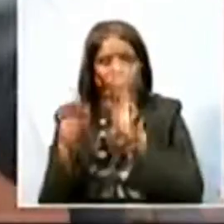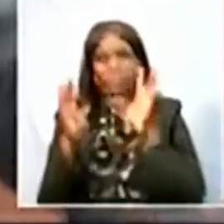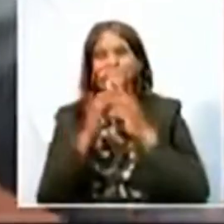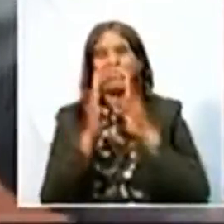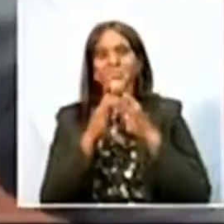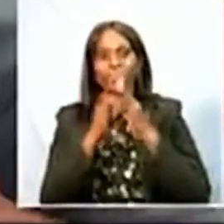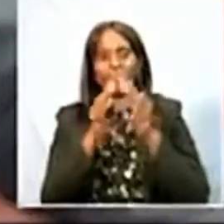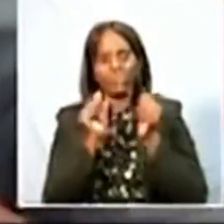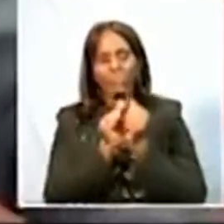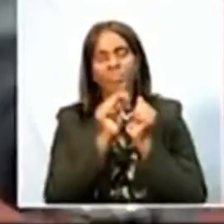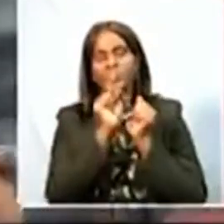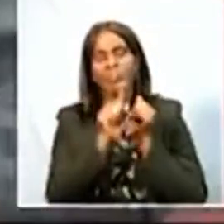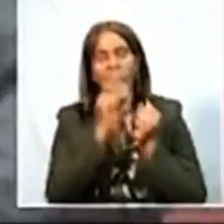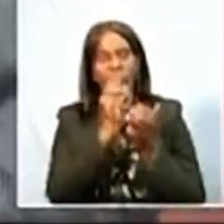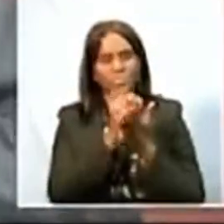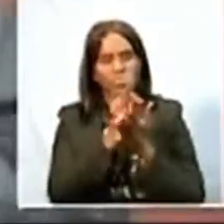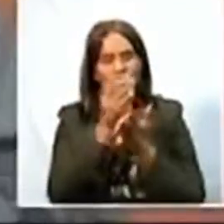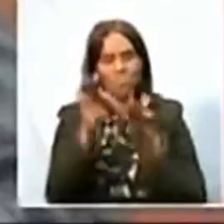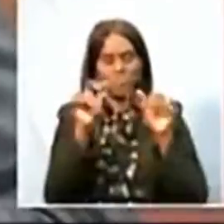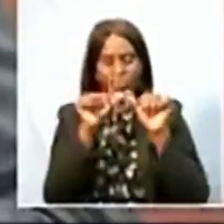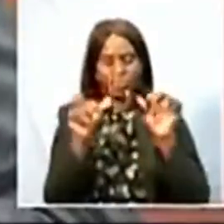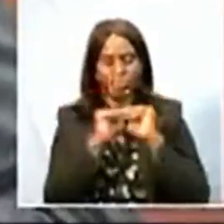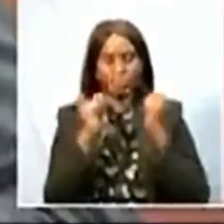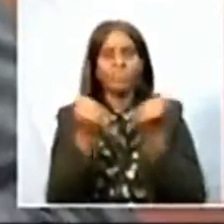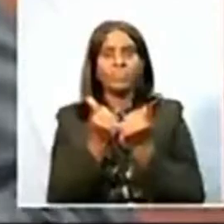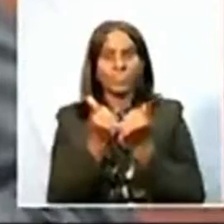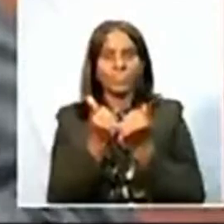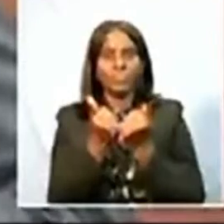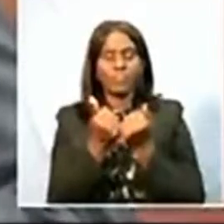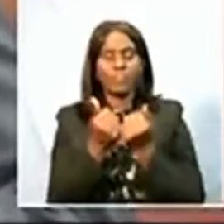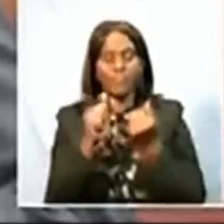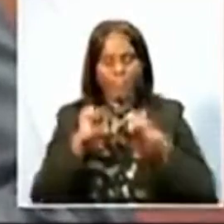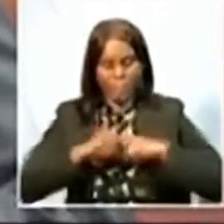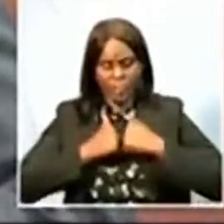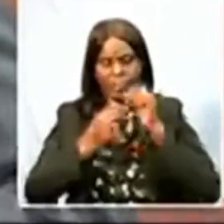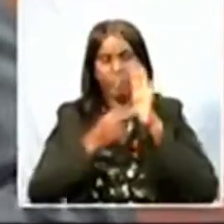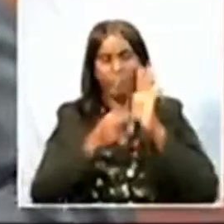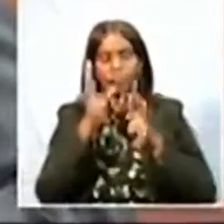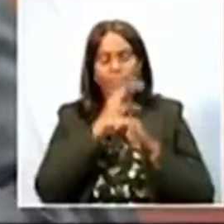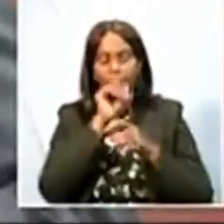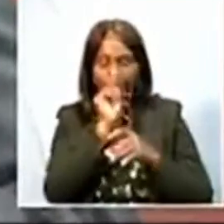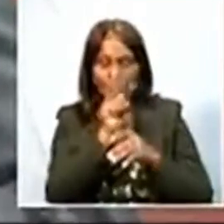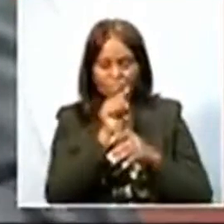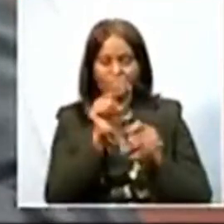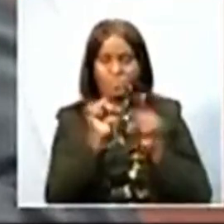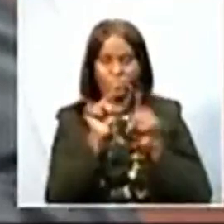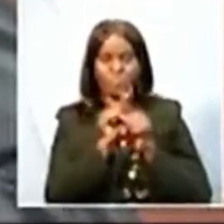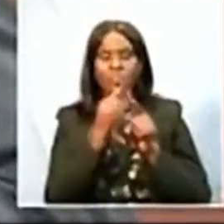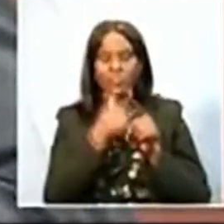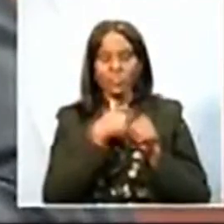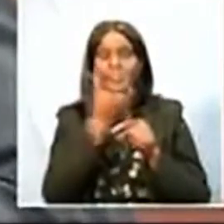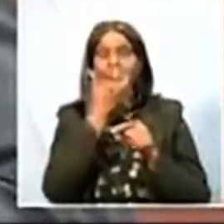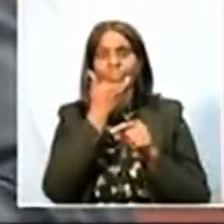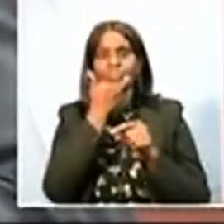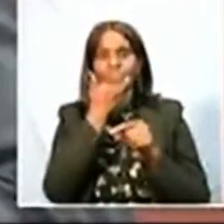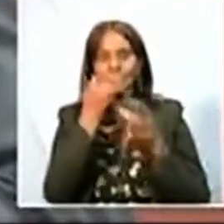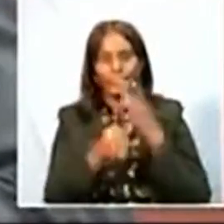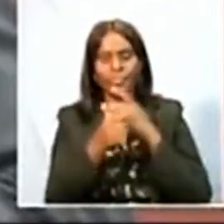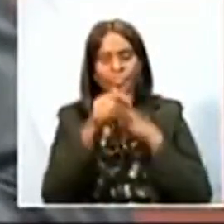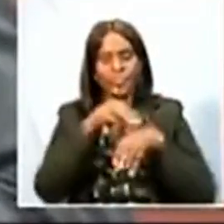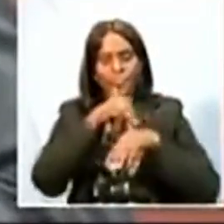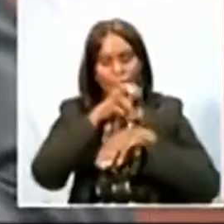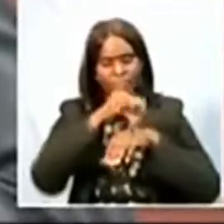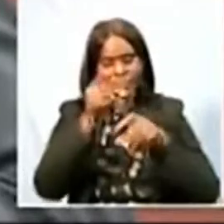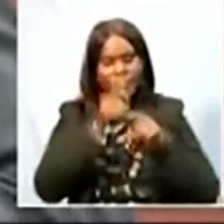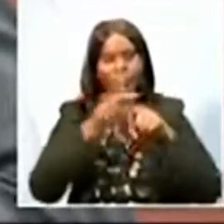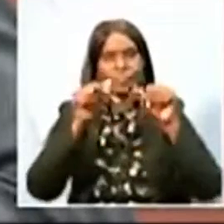with the Office of the Auditor General, did you indicate that this was an oversight, and what was the advice from